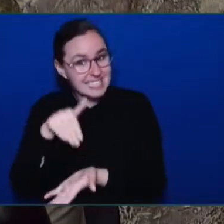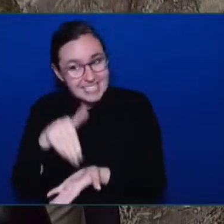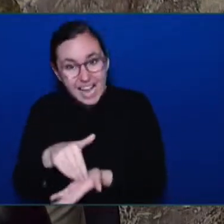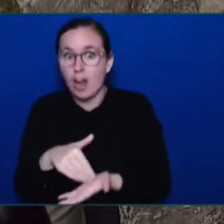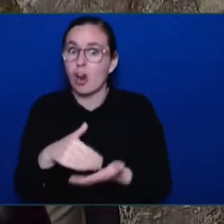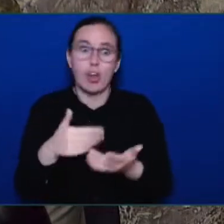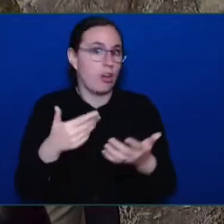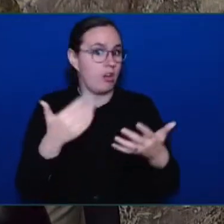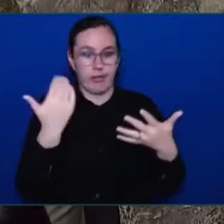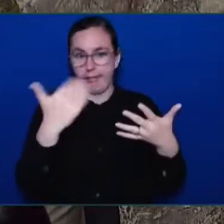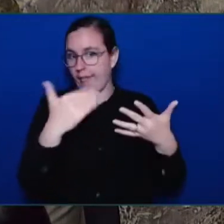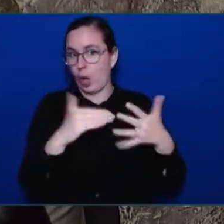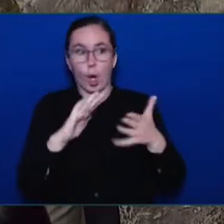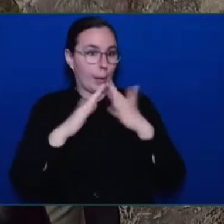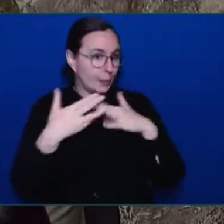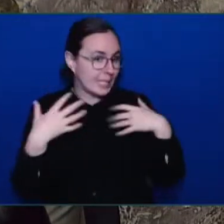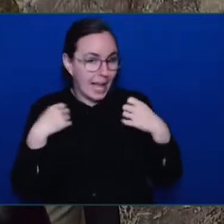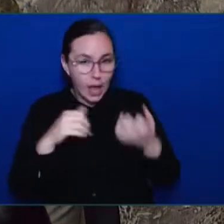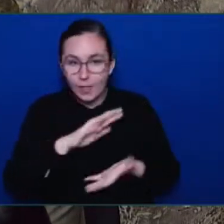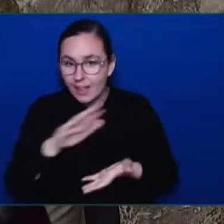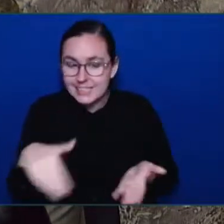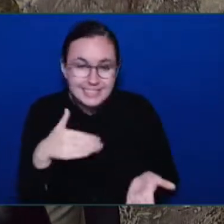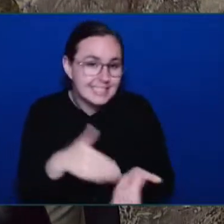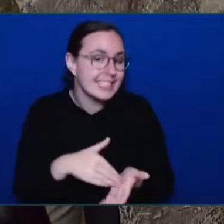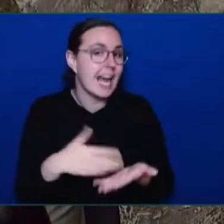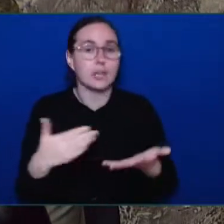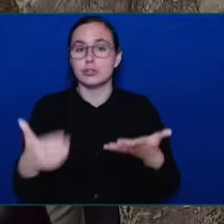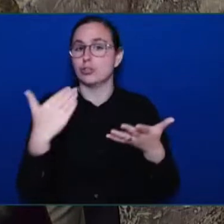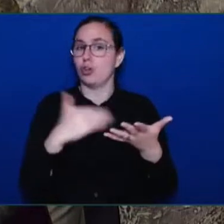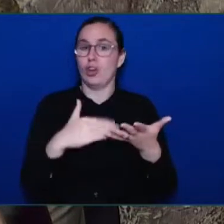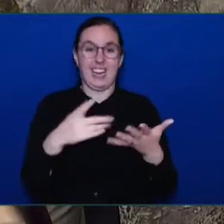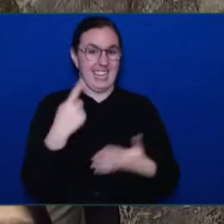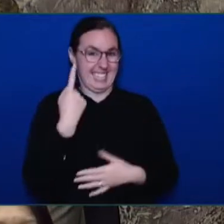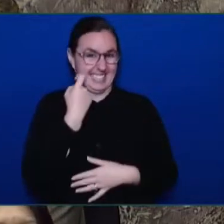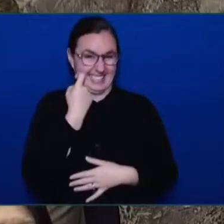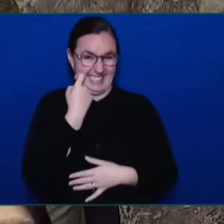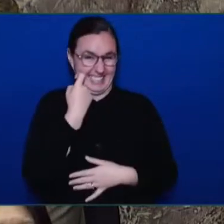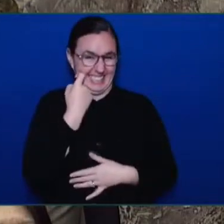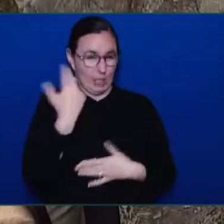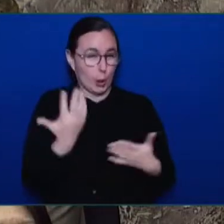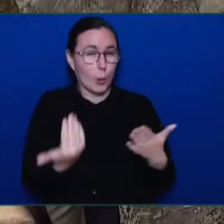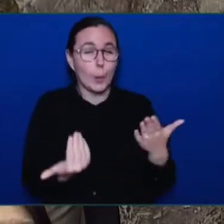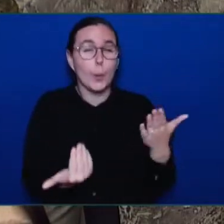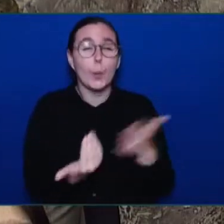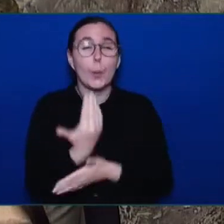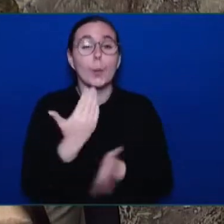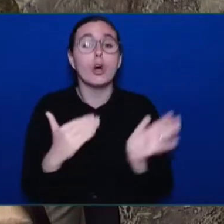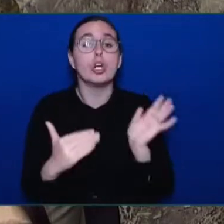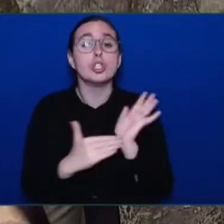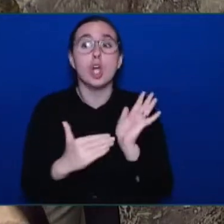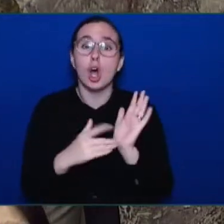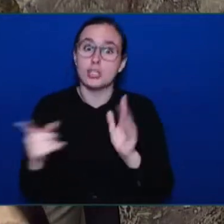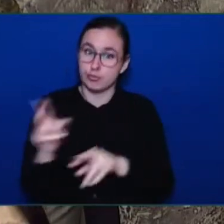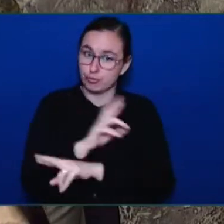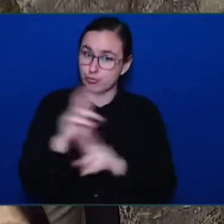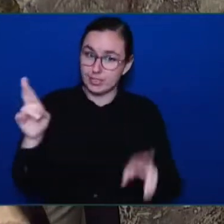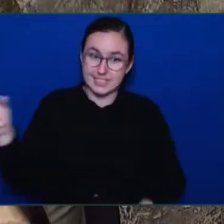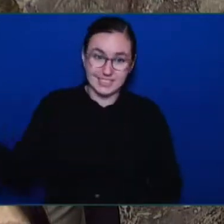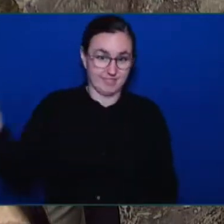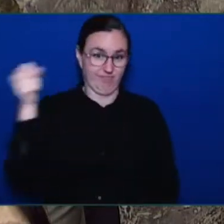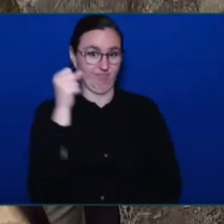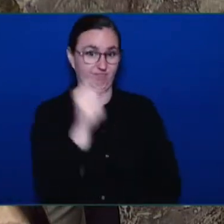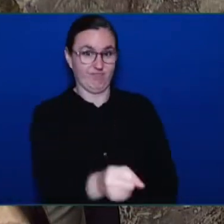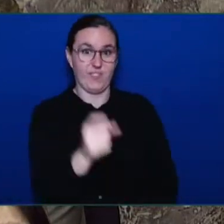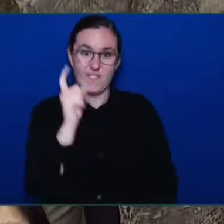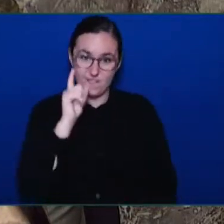this year of a record number of new-to-practice doctors committed to full-service family practice because of actions that we've taken, working with the resident